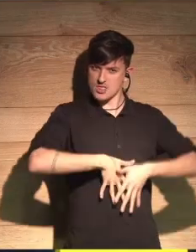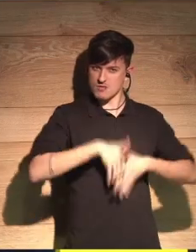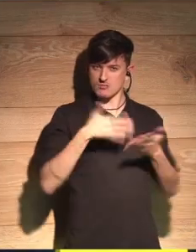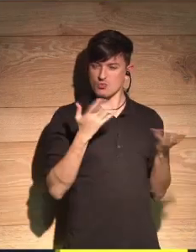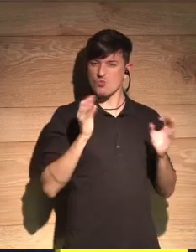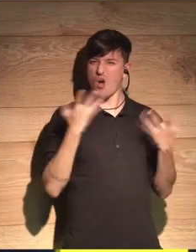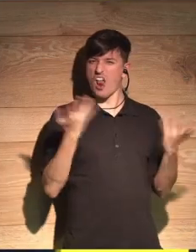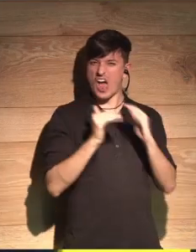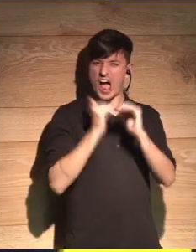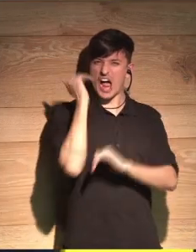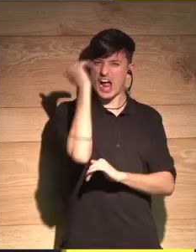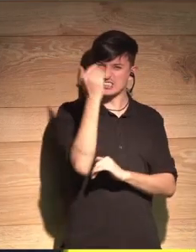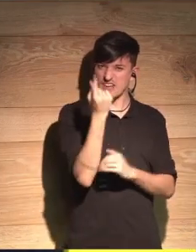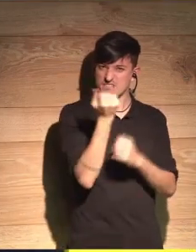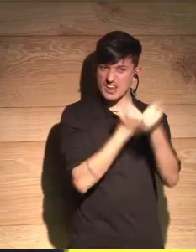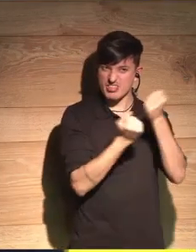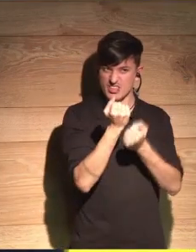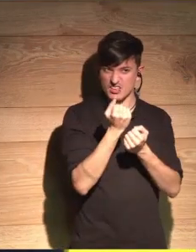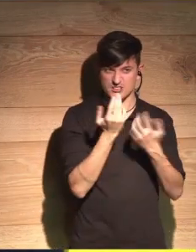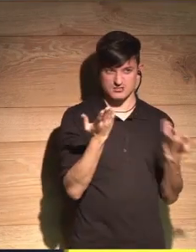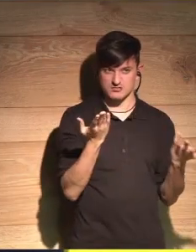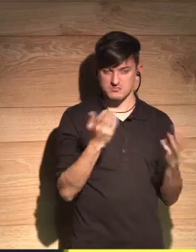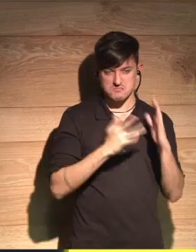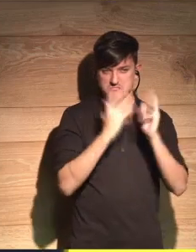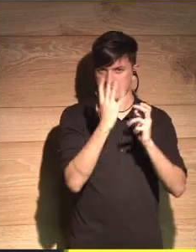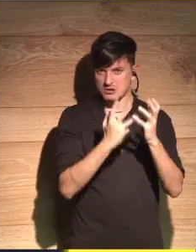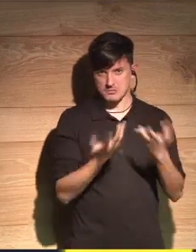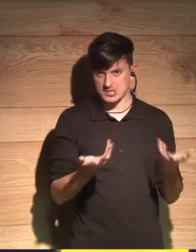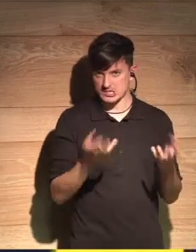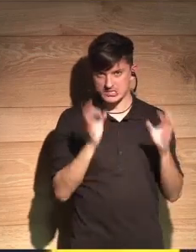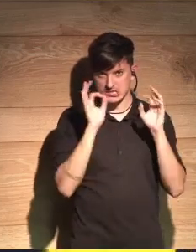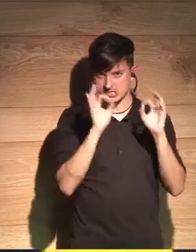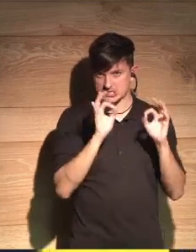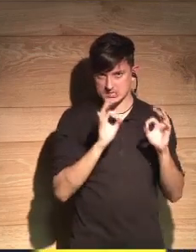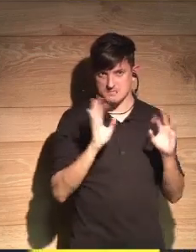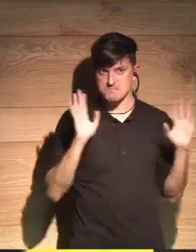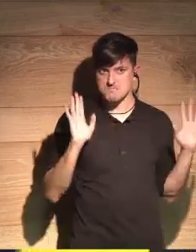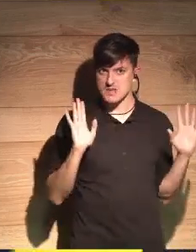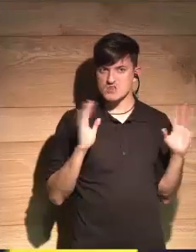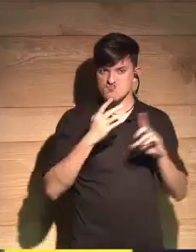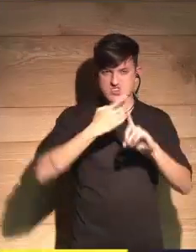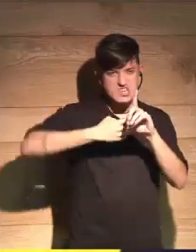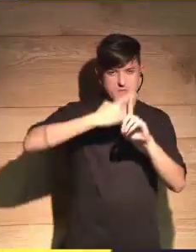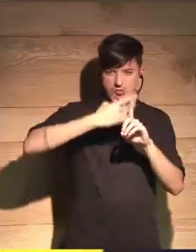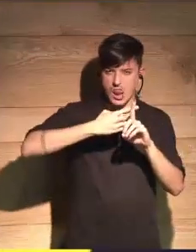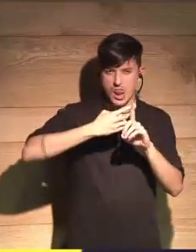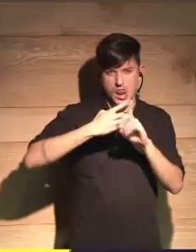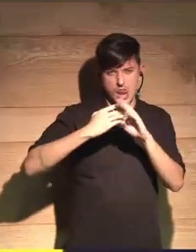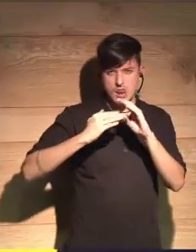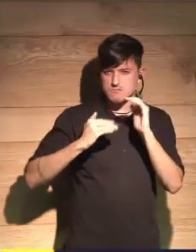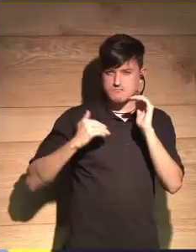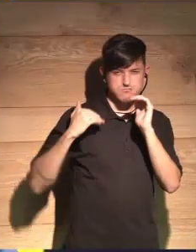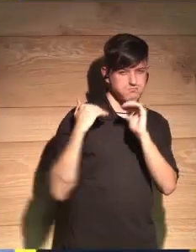this brilliant way of knowledge, which is high finances, this algorithm mathematics at a very high